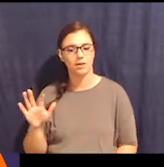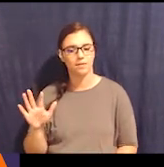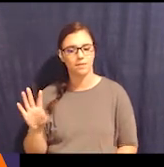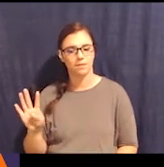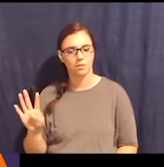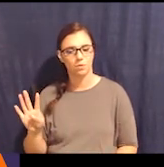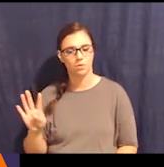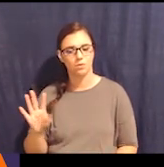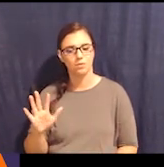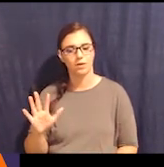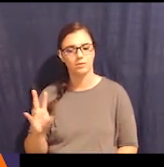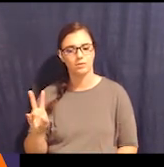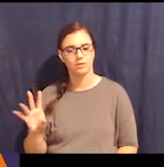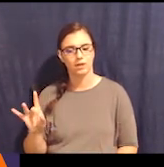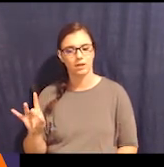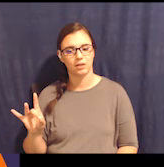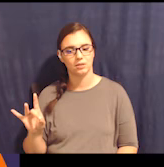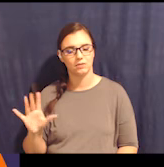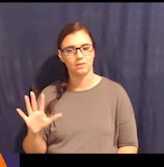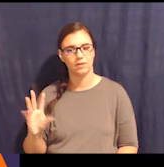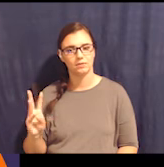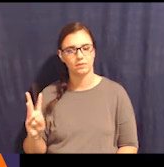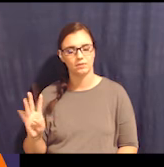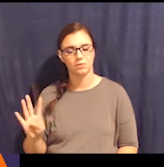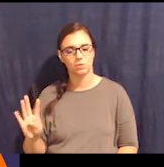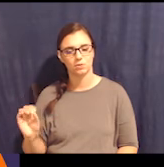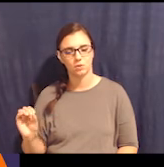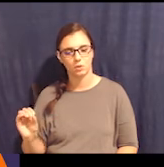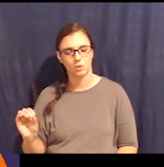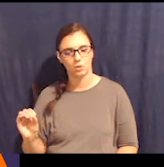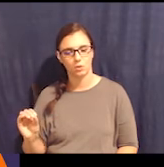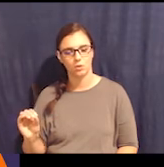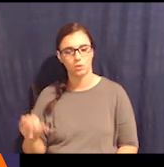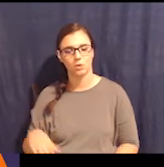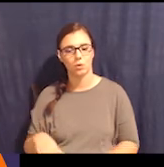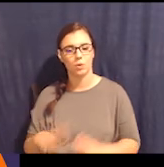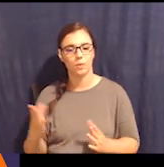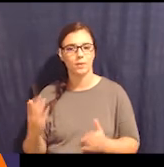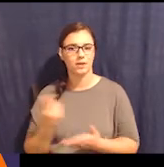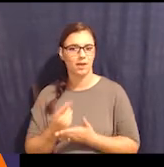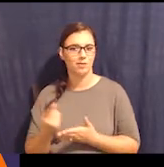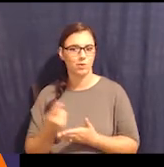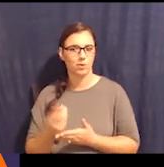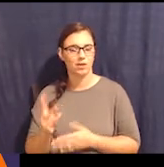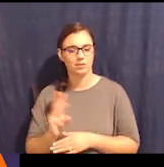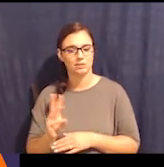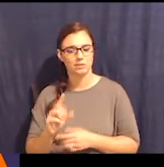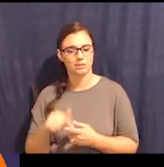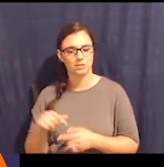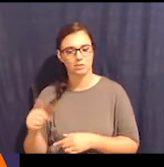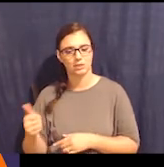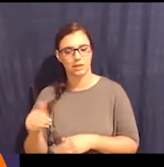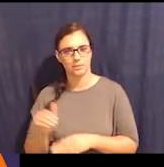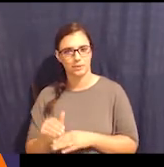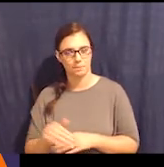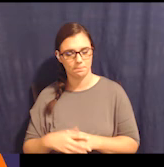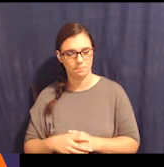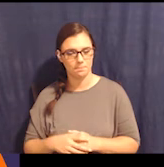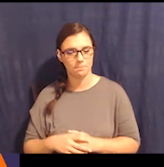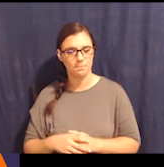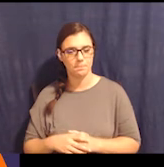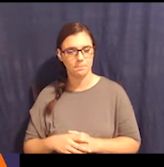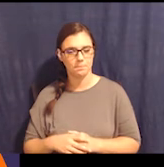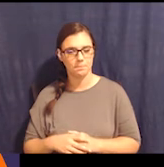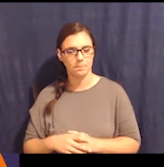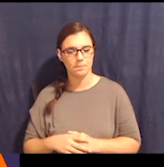954-578-5640, open weekdays from 6 to 10 p.m. The Gainesville Peer Respite has a